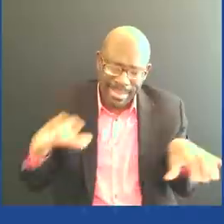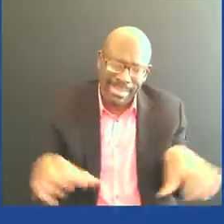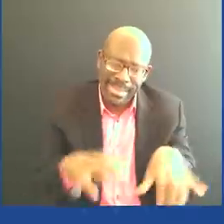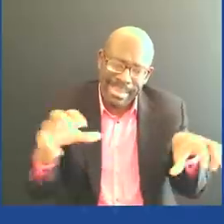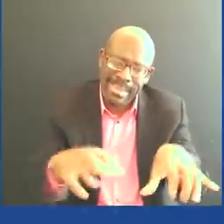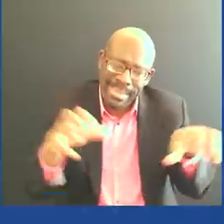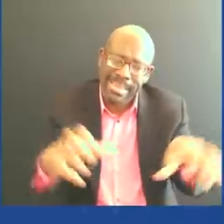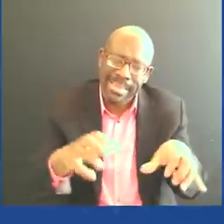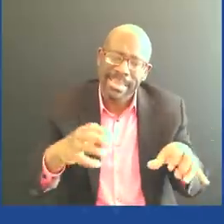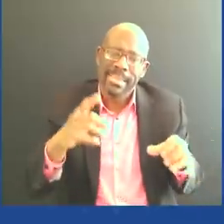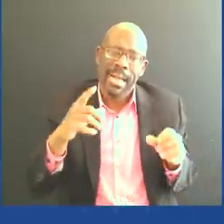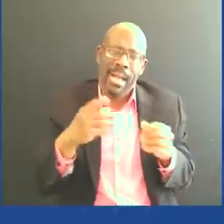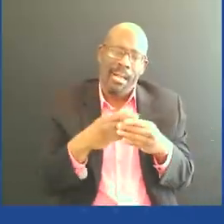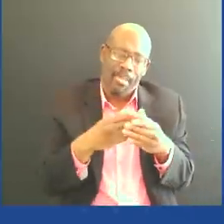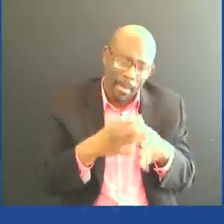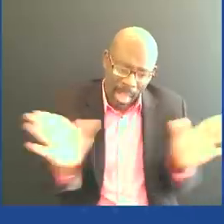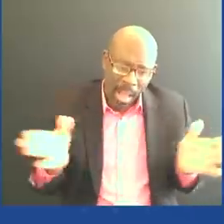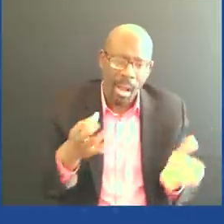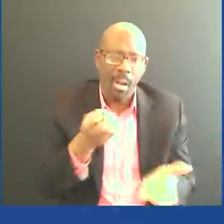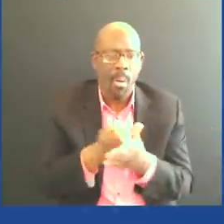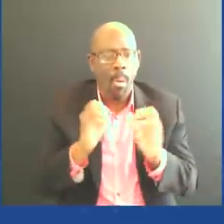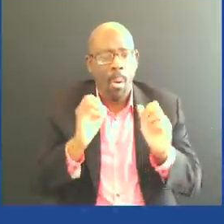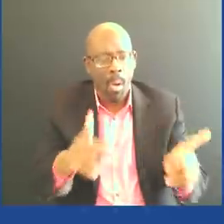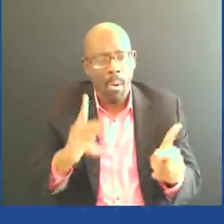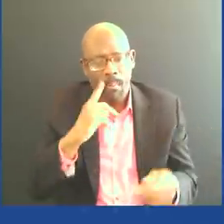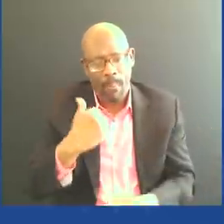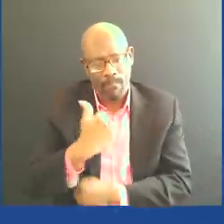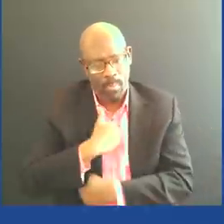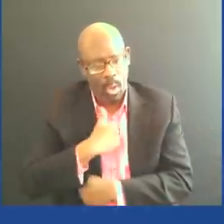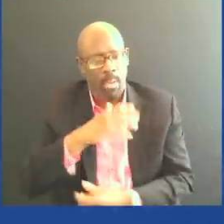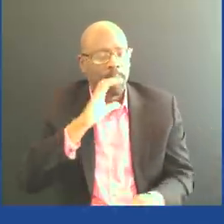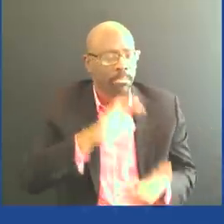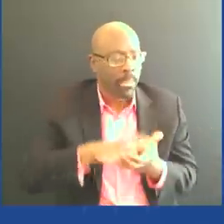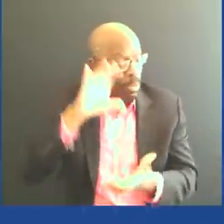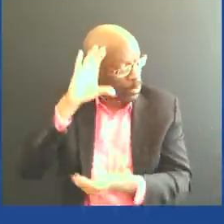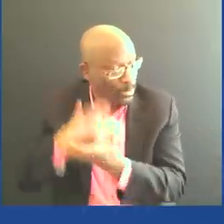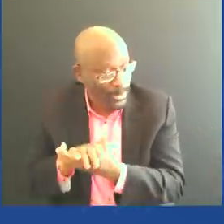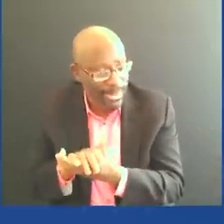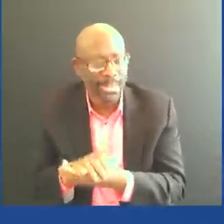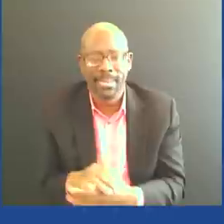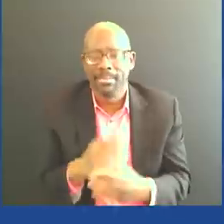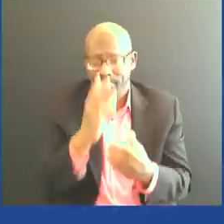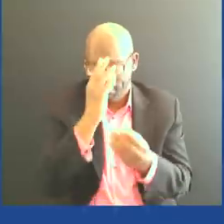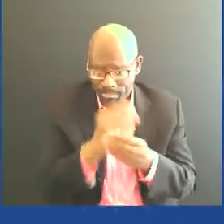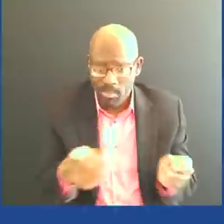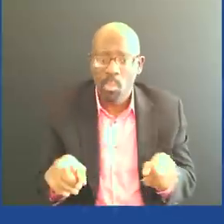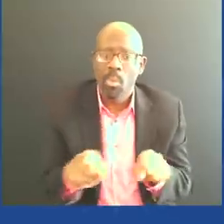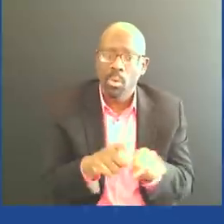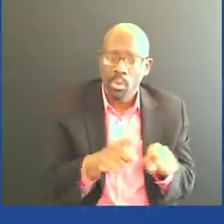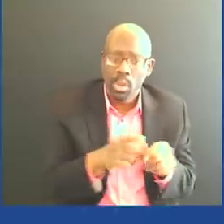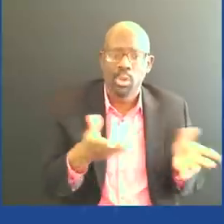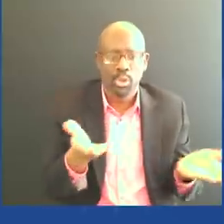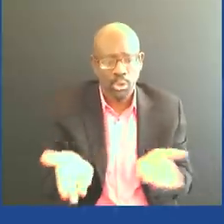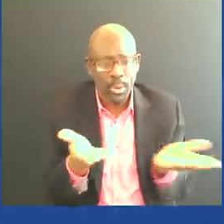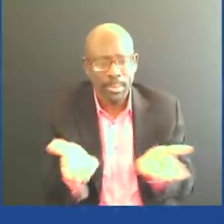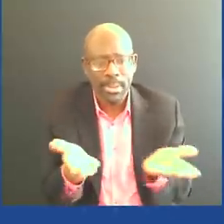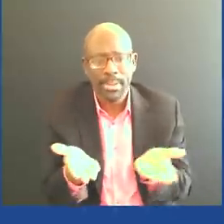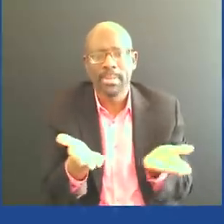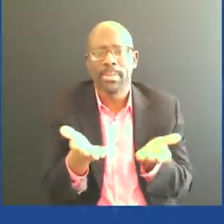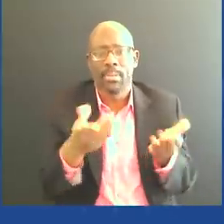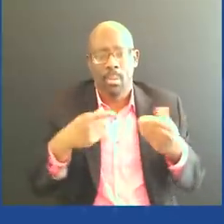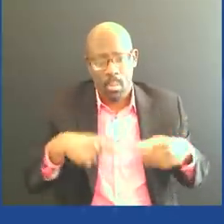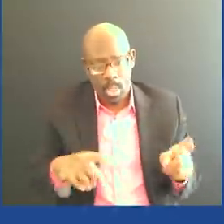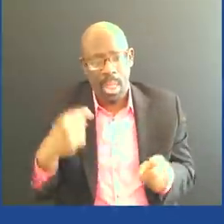military spouses, who, by the way, in the words of Keats, they also serve, who only stand and wait. And a